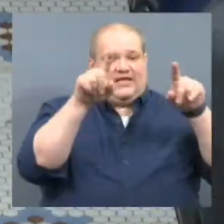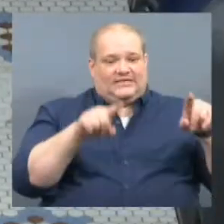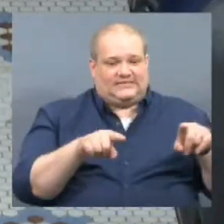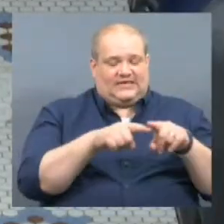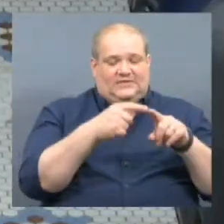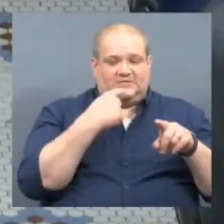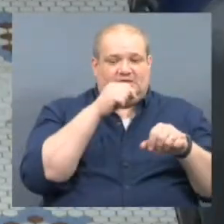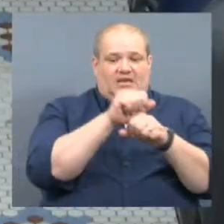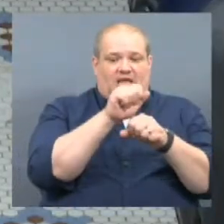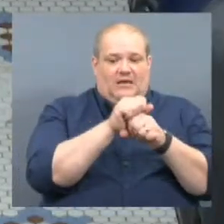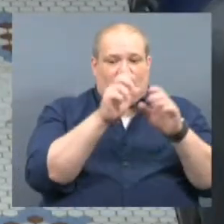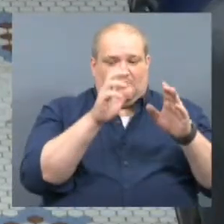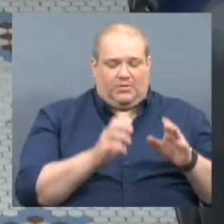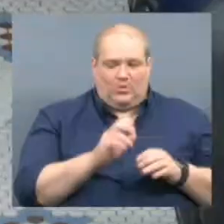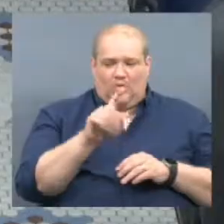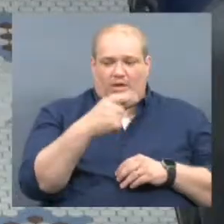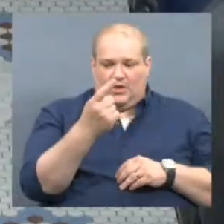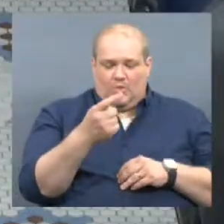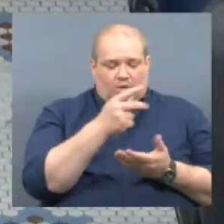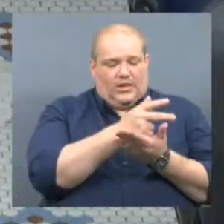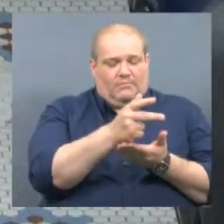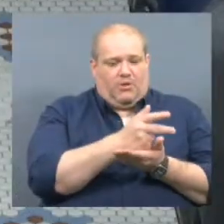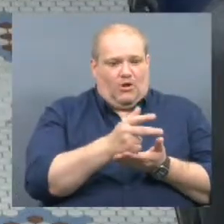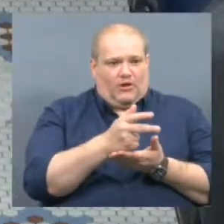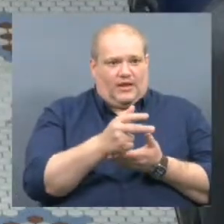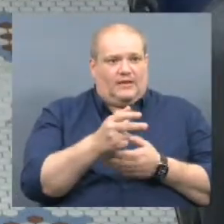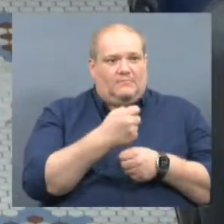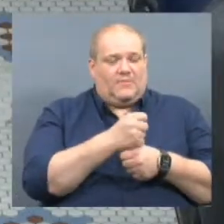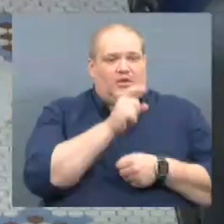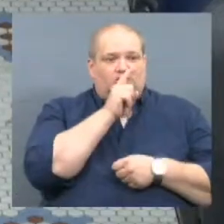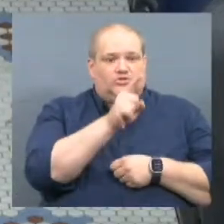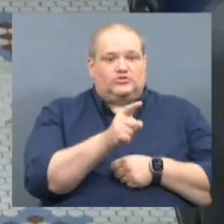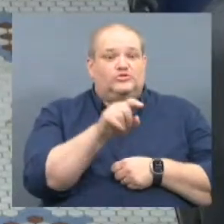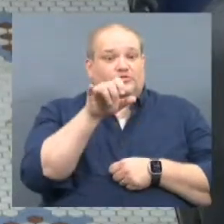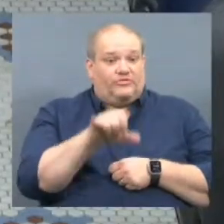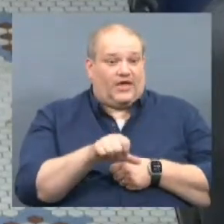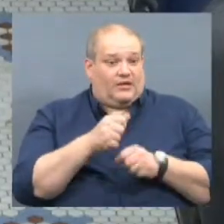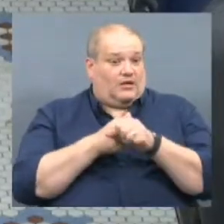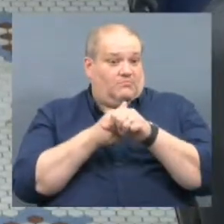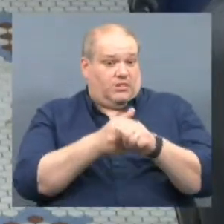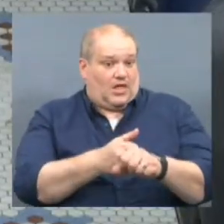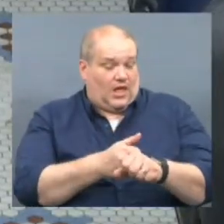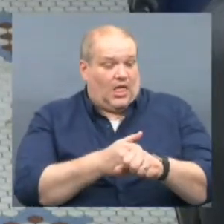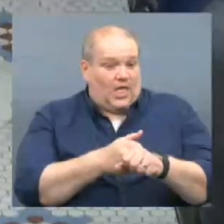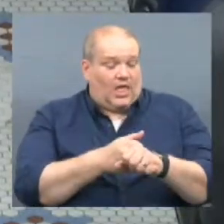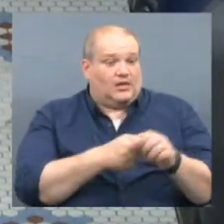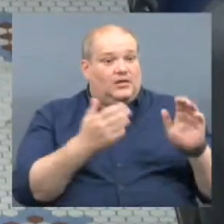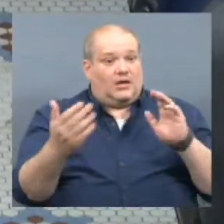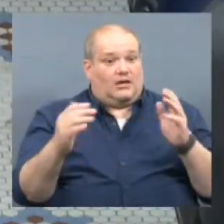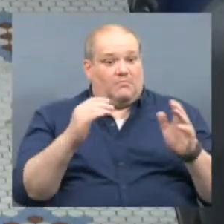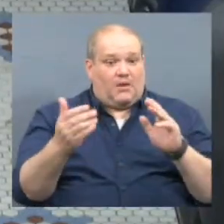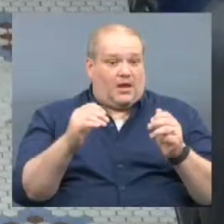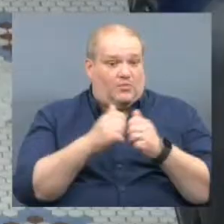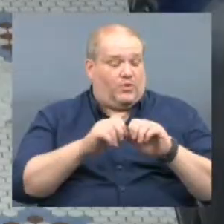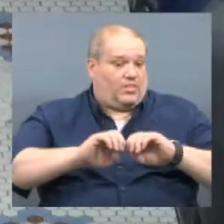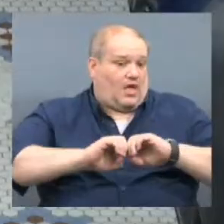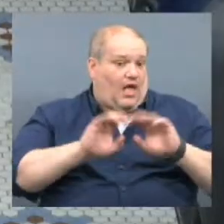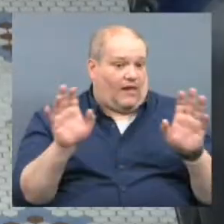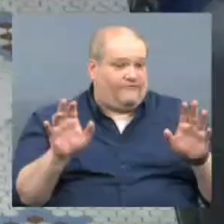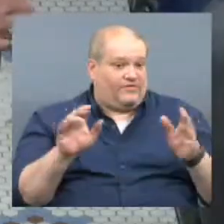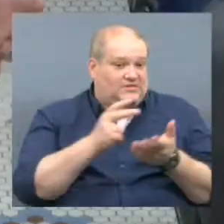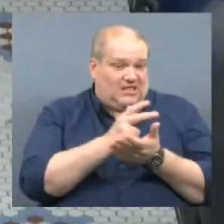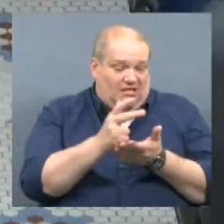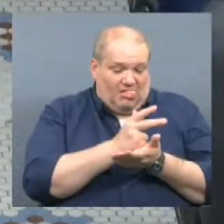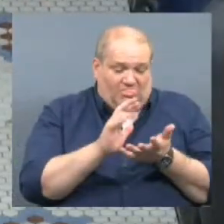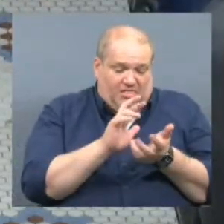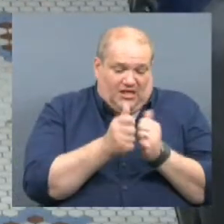says employee-only parking. And I want to make sure that that is complied with relative to, obviously, the congestion